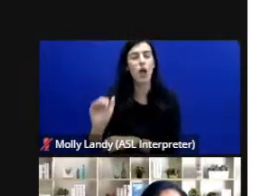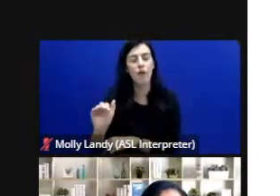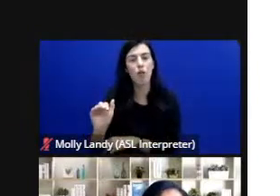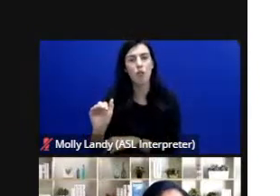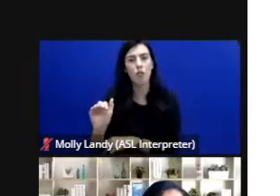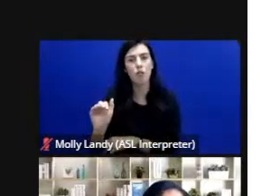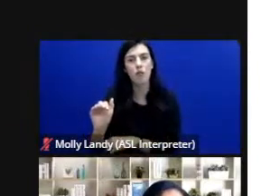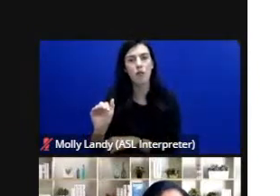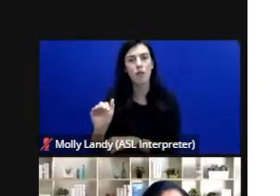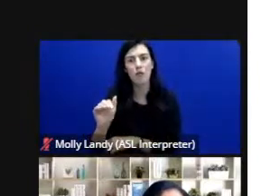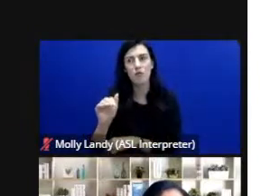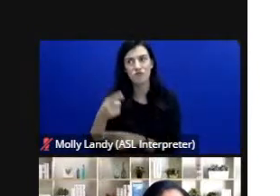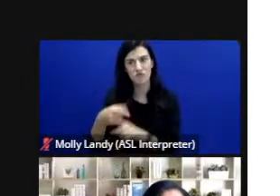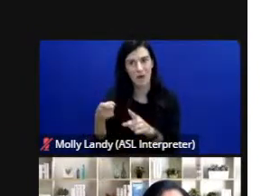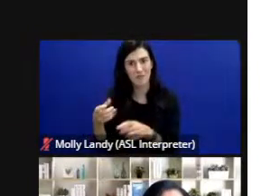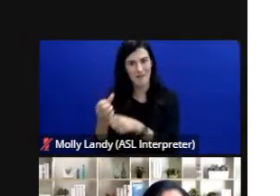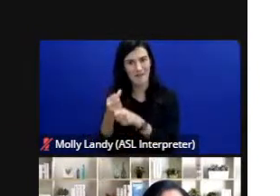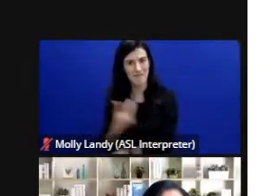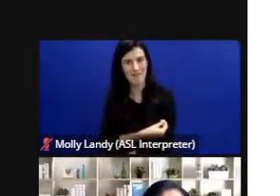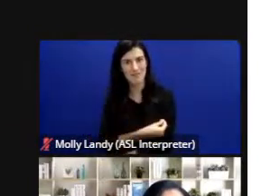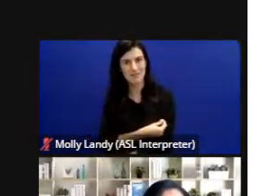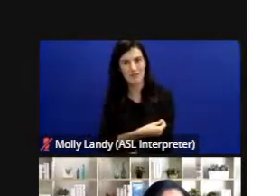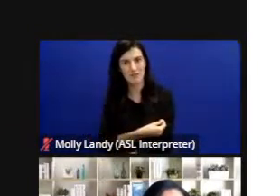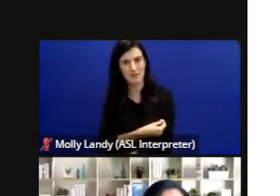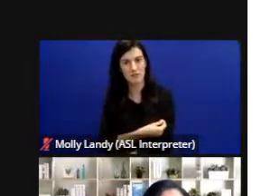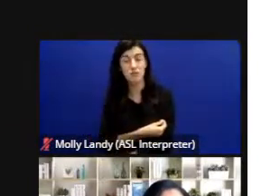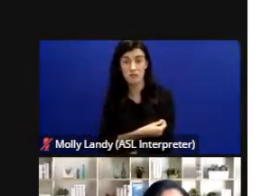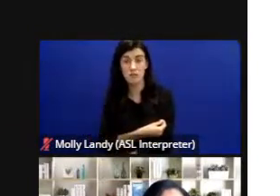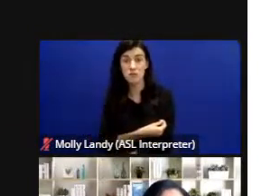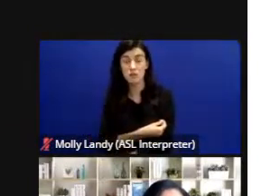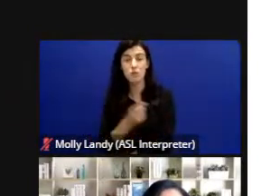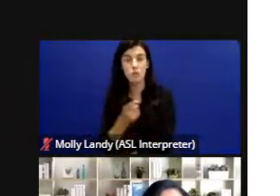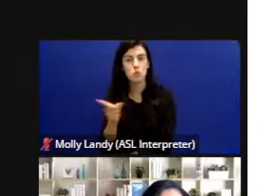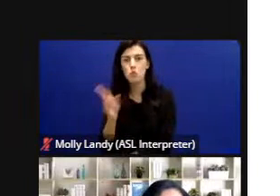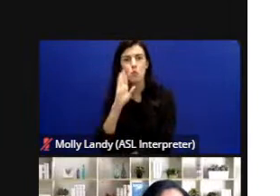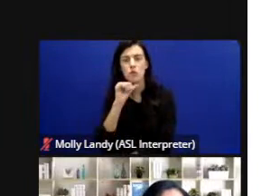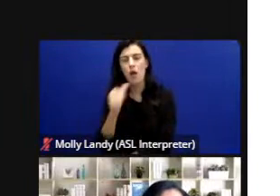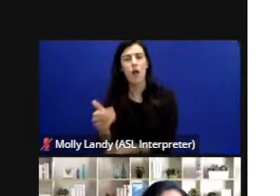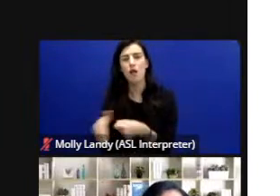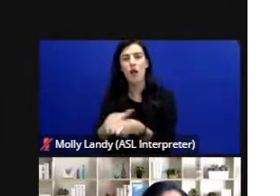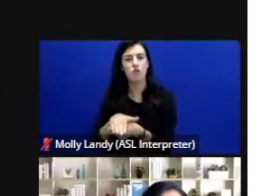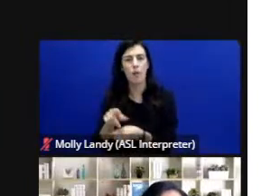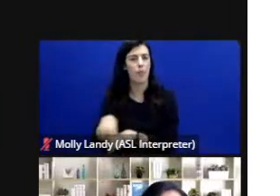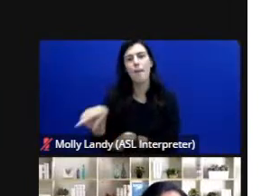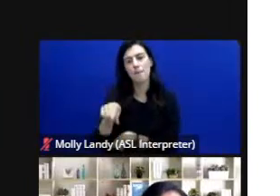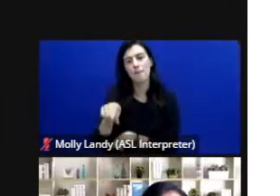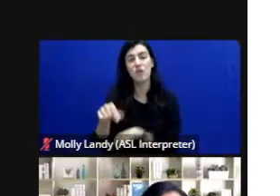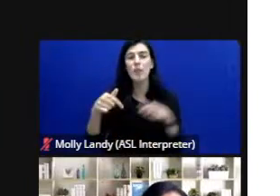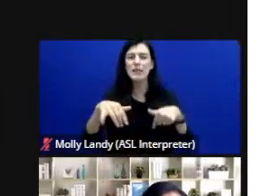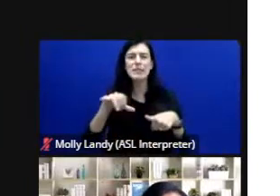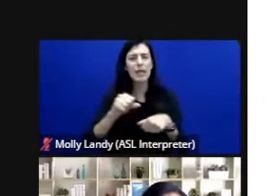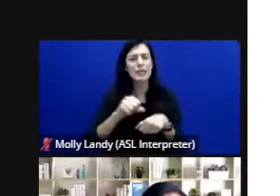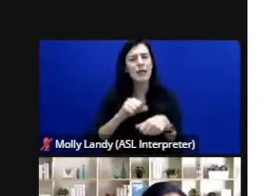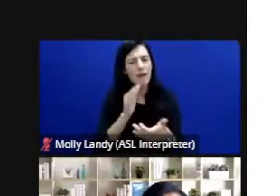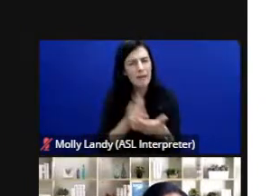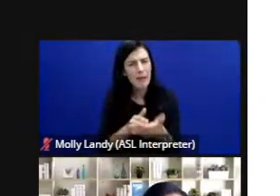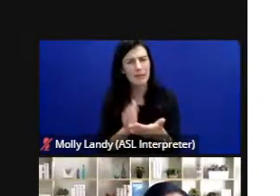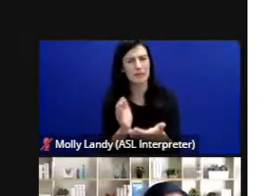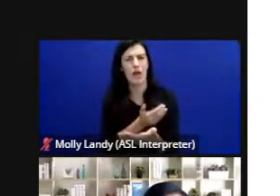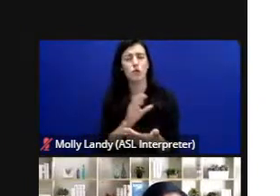to say that, you know, this is against our civil rights. This